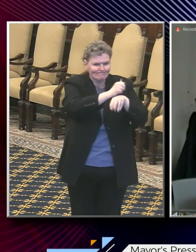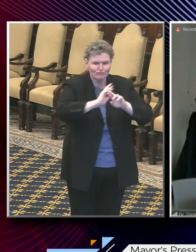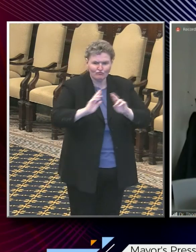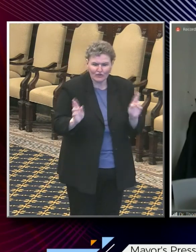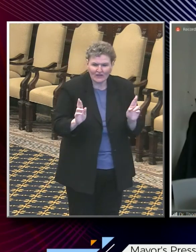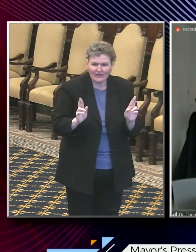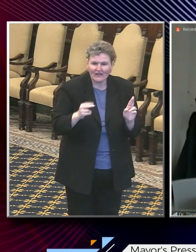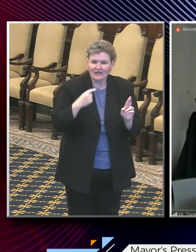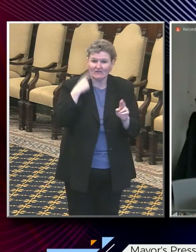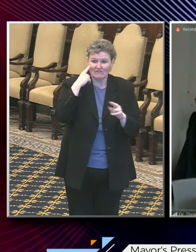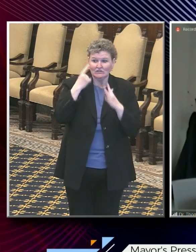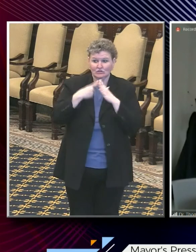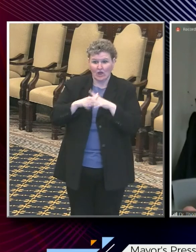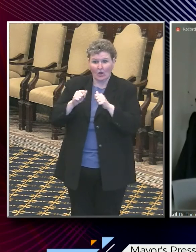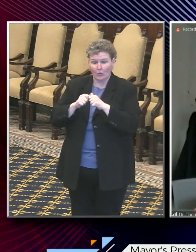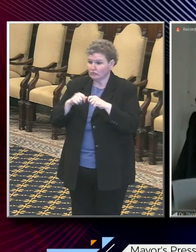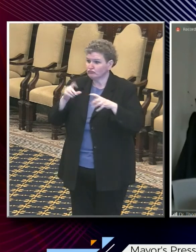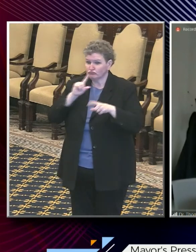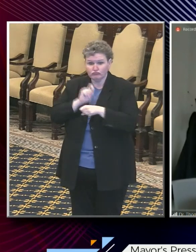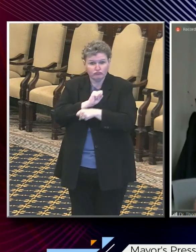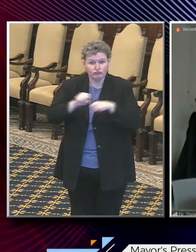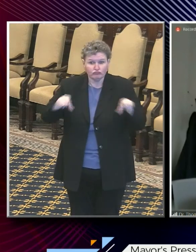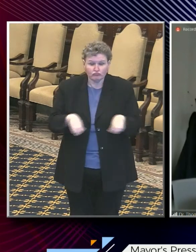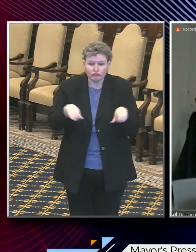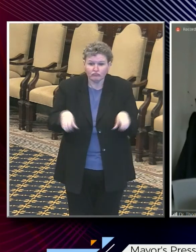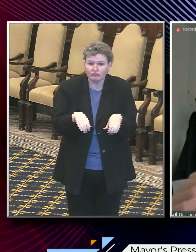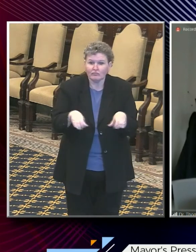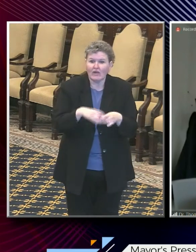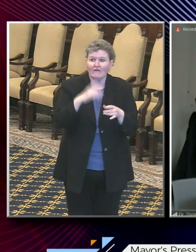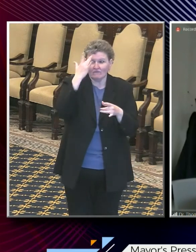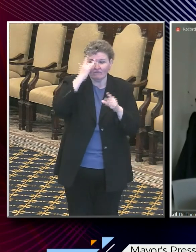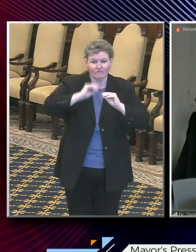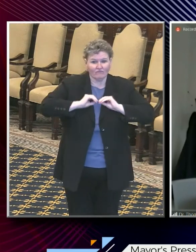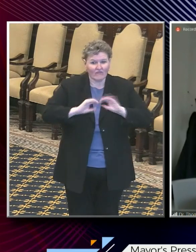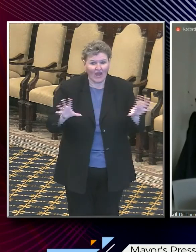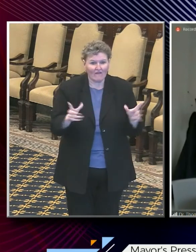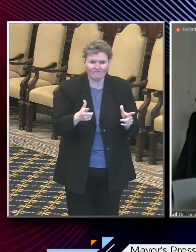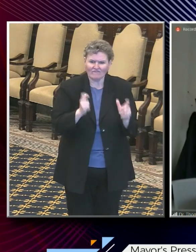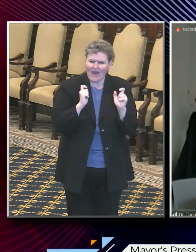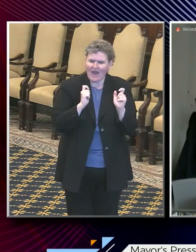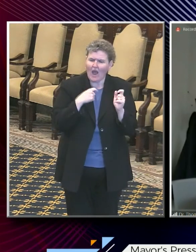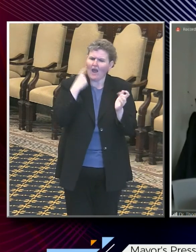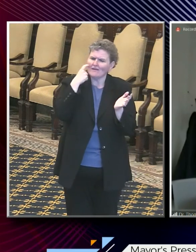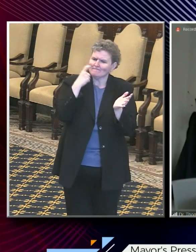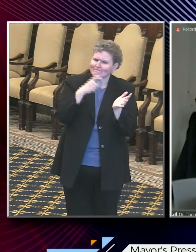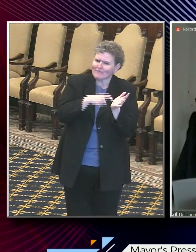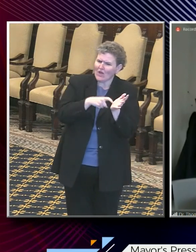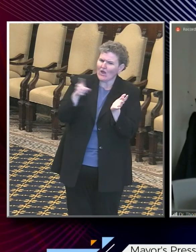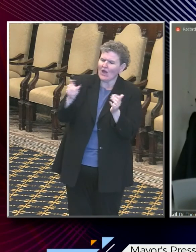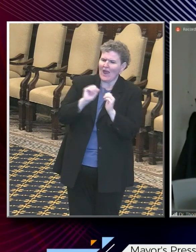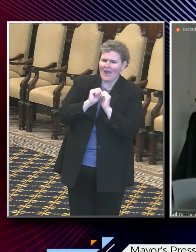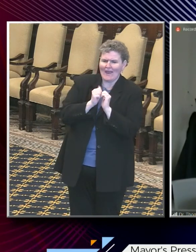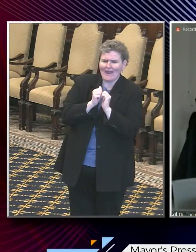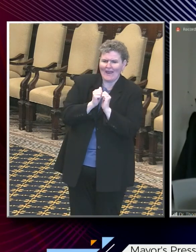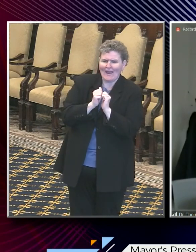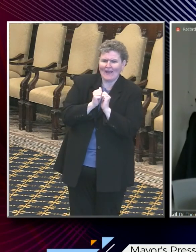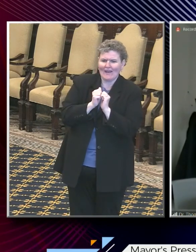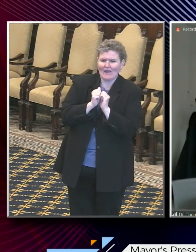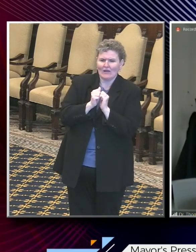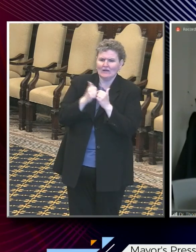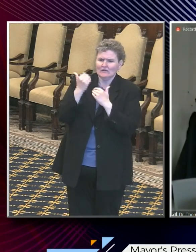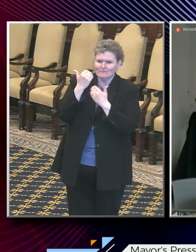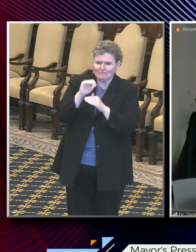There are two numbers that are very similar. It's easy to get confused. The governor's number is over a 14-day period if you have less than 50 cases